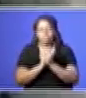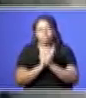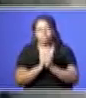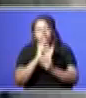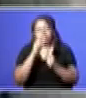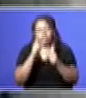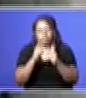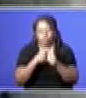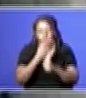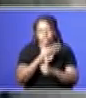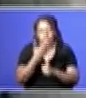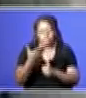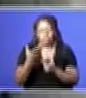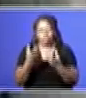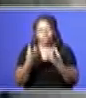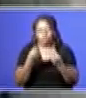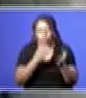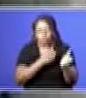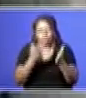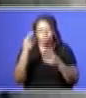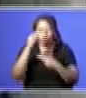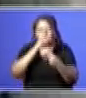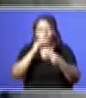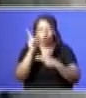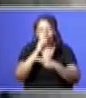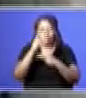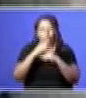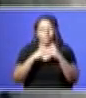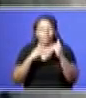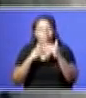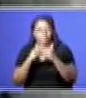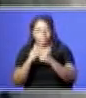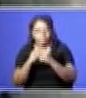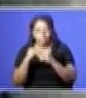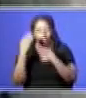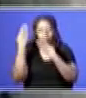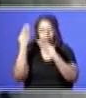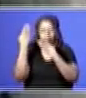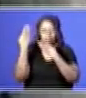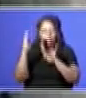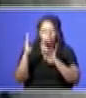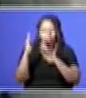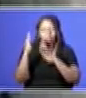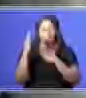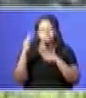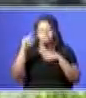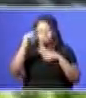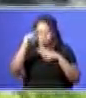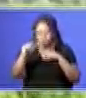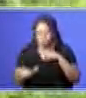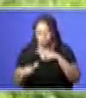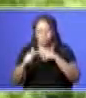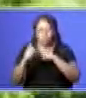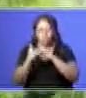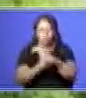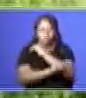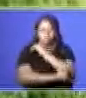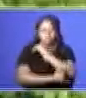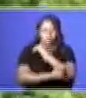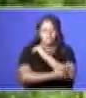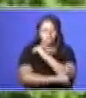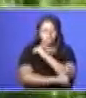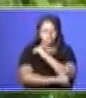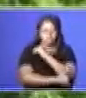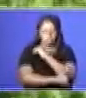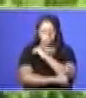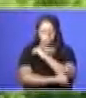we're preparing for hurricanes is thinking about where we're building. The Bahamas is a very low-lying country. The highest